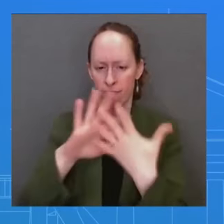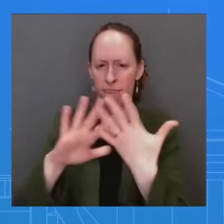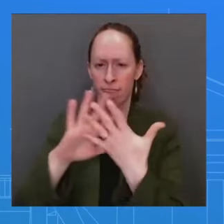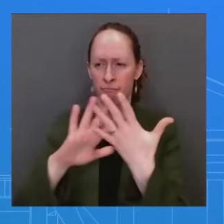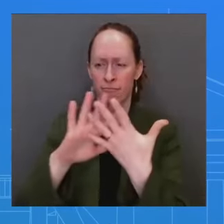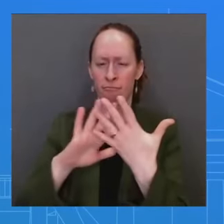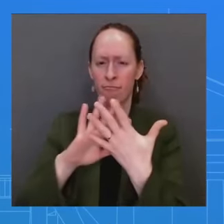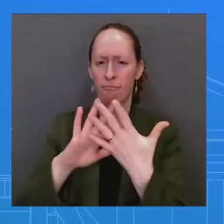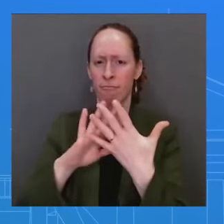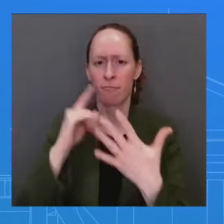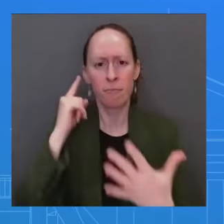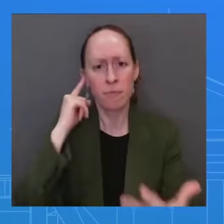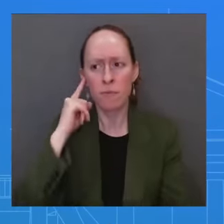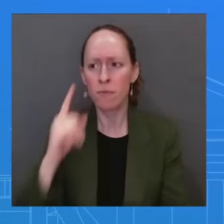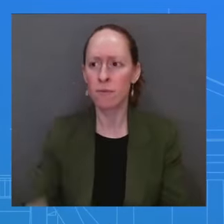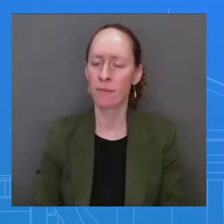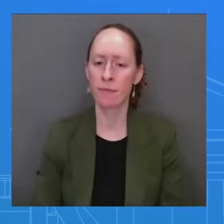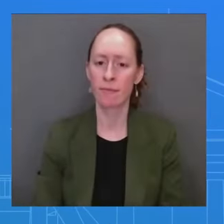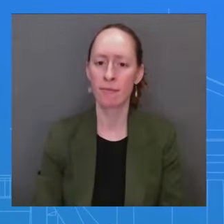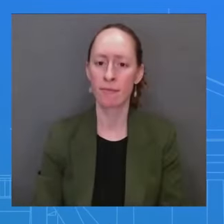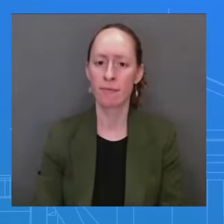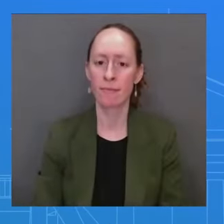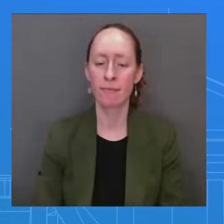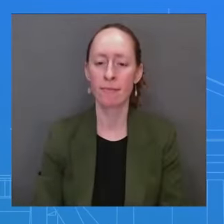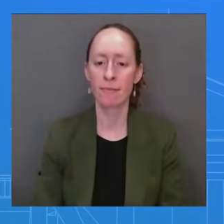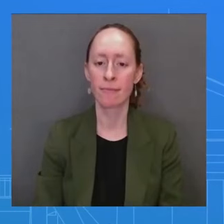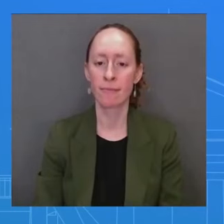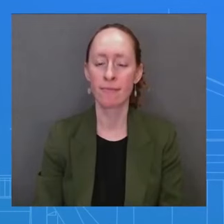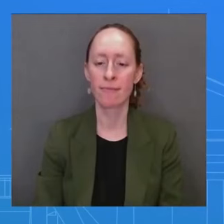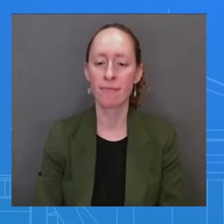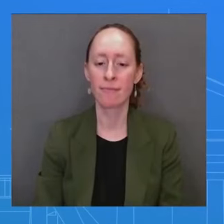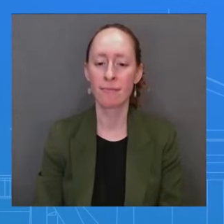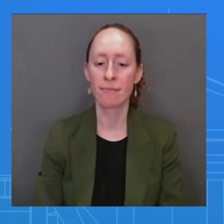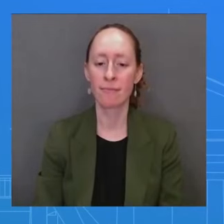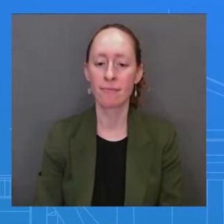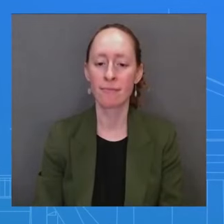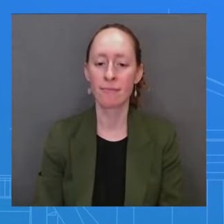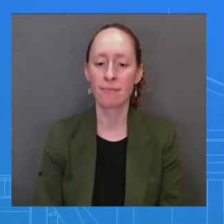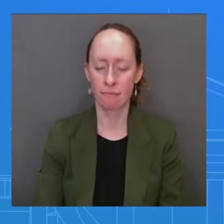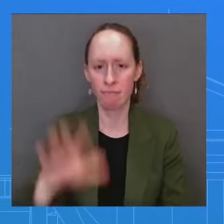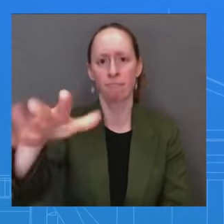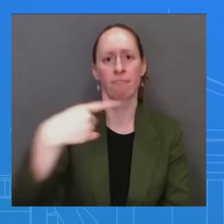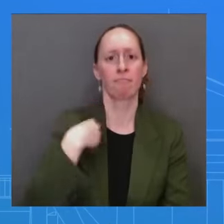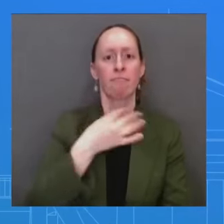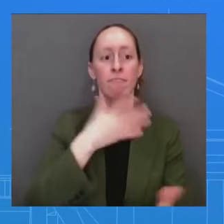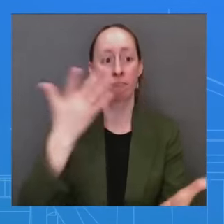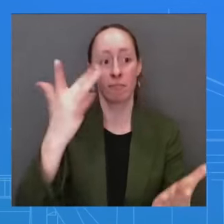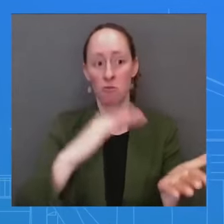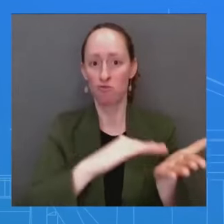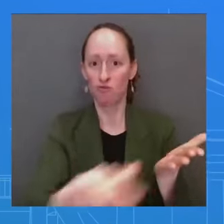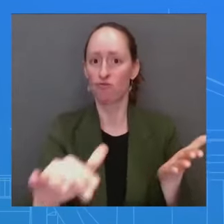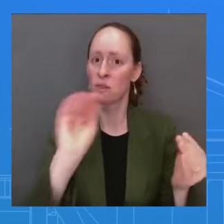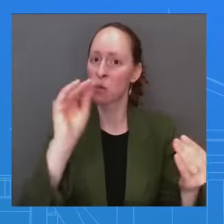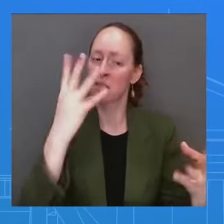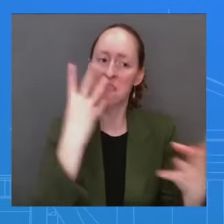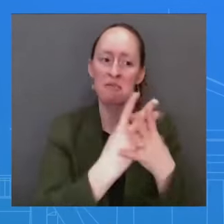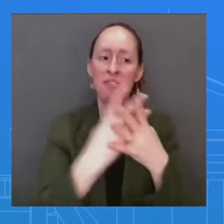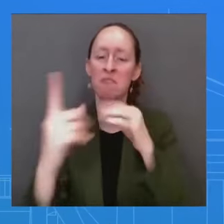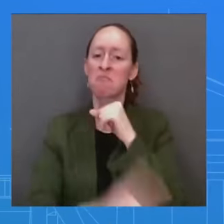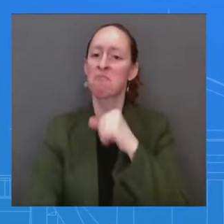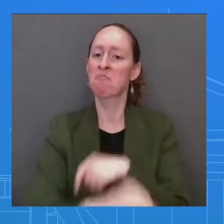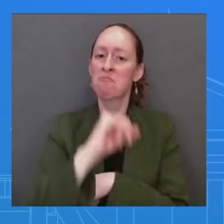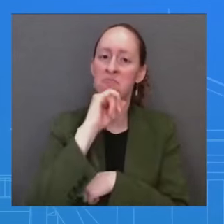the question about presidential immunity, the idea that a president should be immune from prosecution, not about any specifics, what does the president think